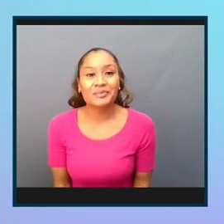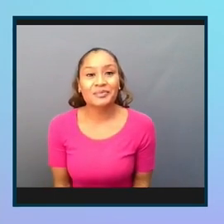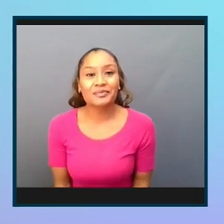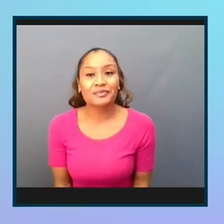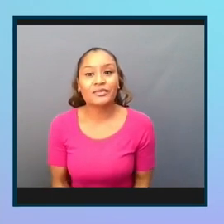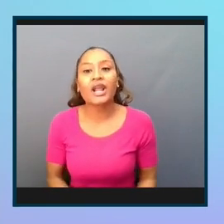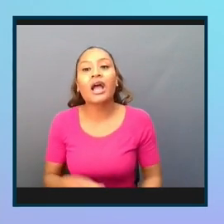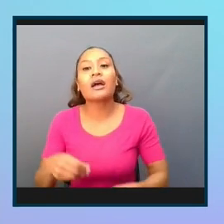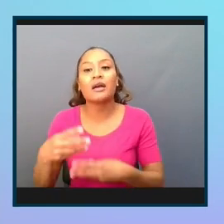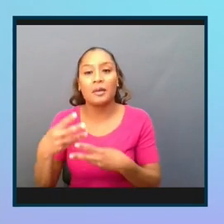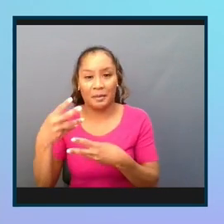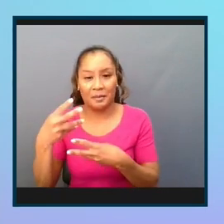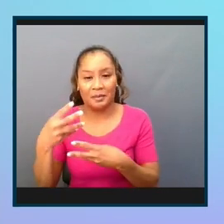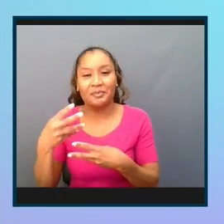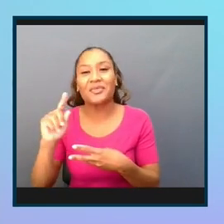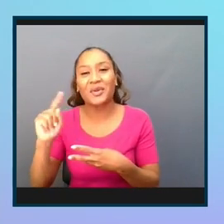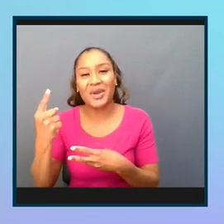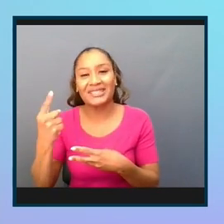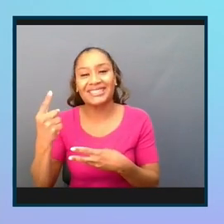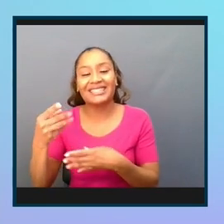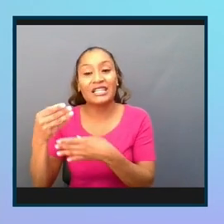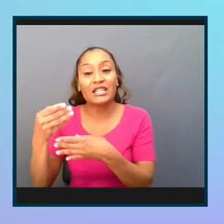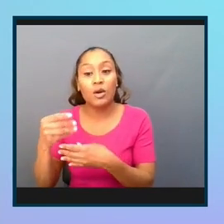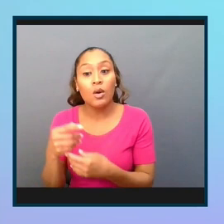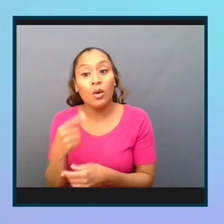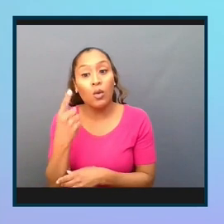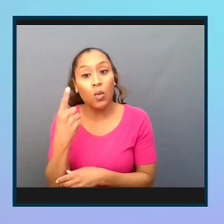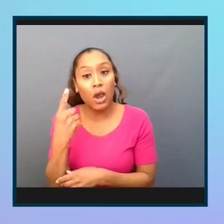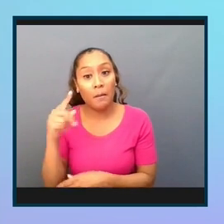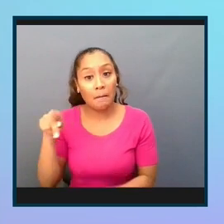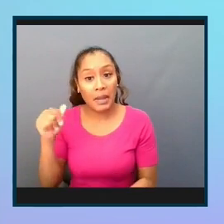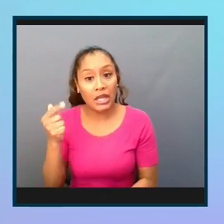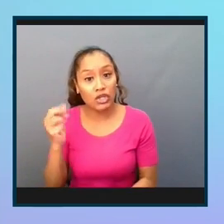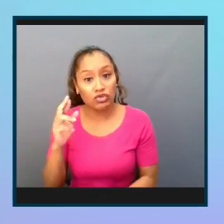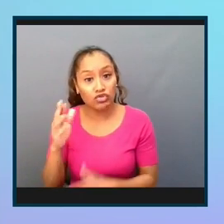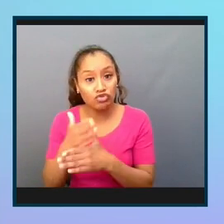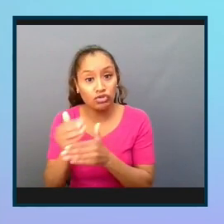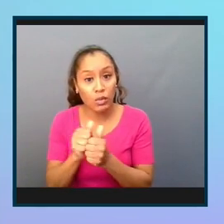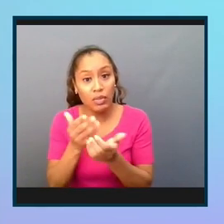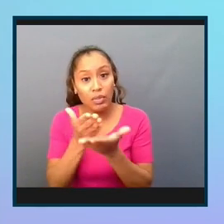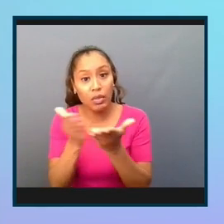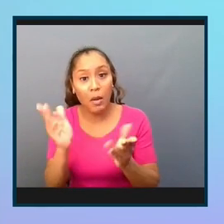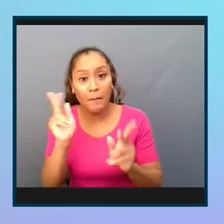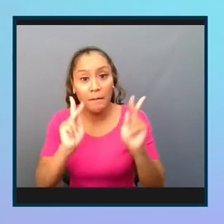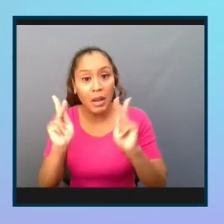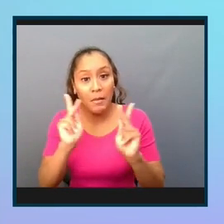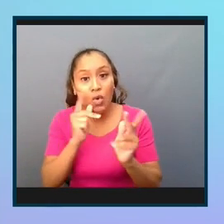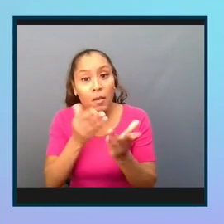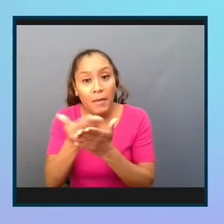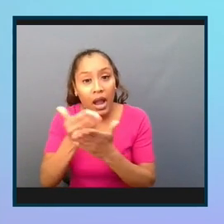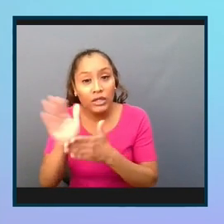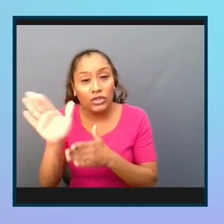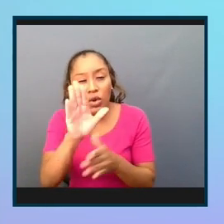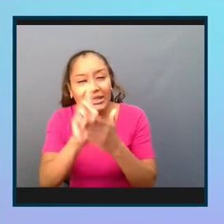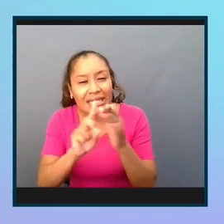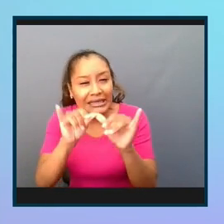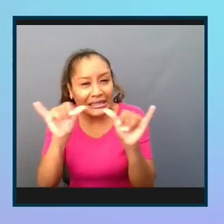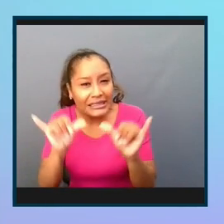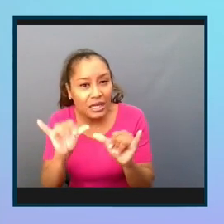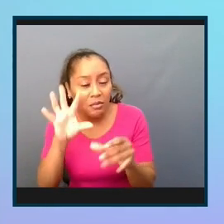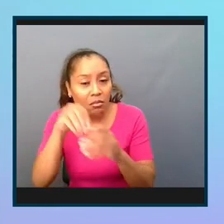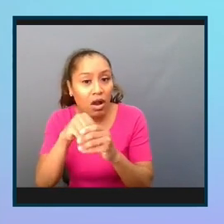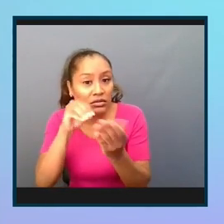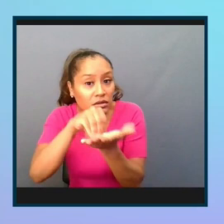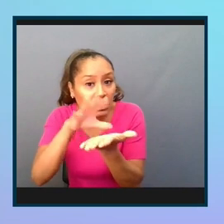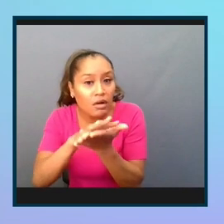First question we have here is the one pager shared with consumers of your design system as part of